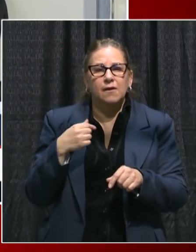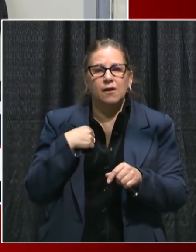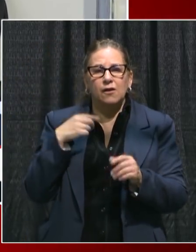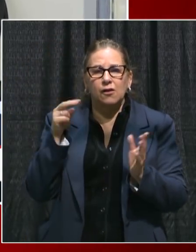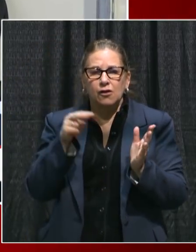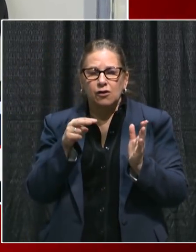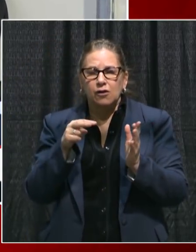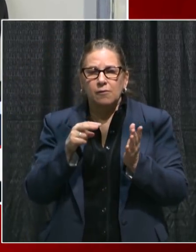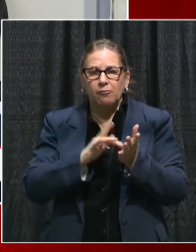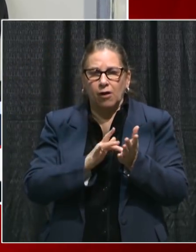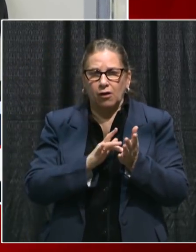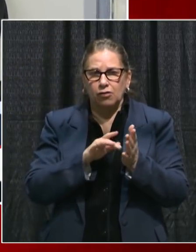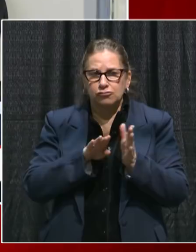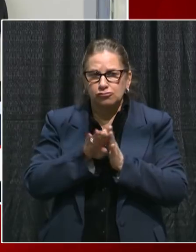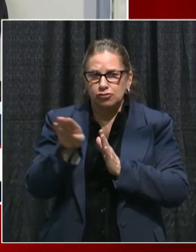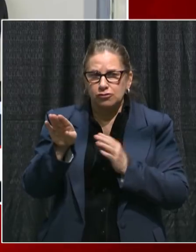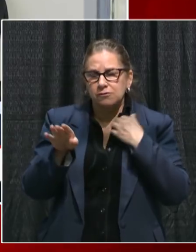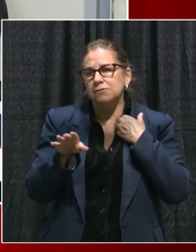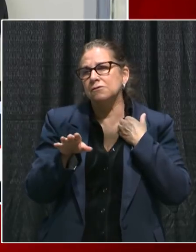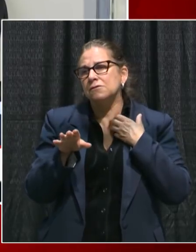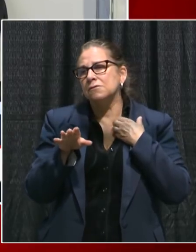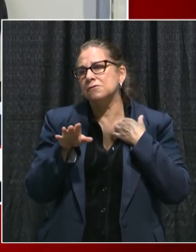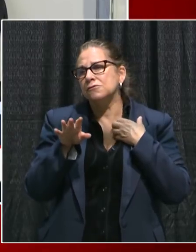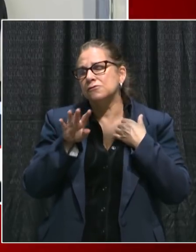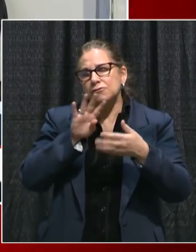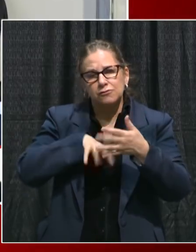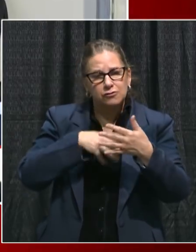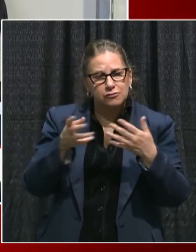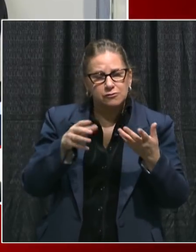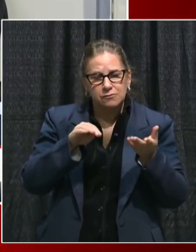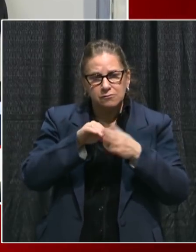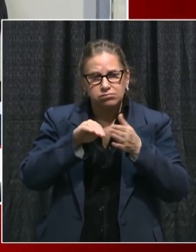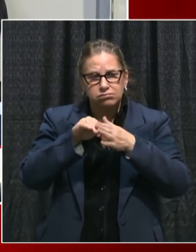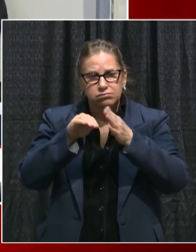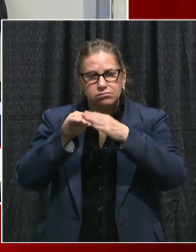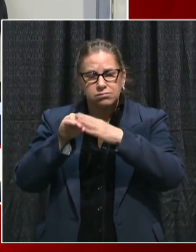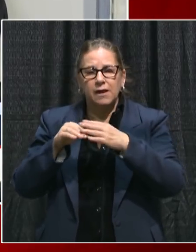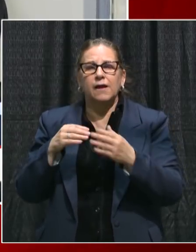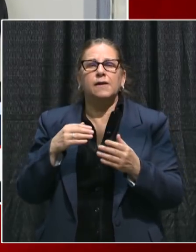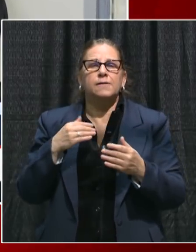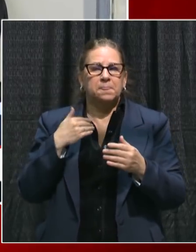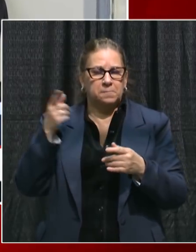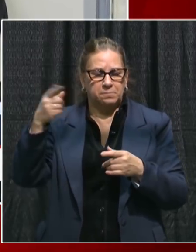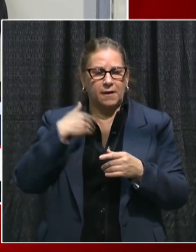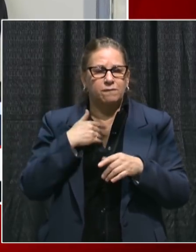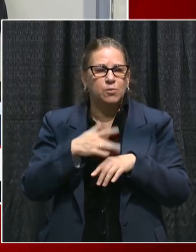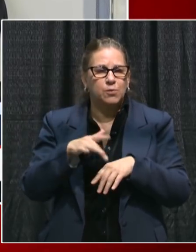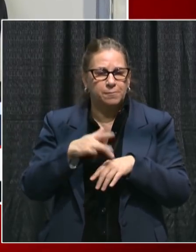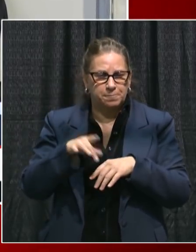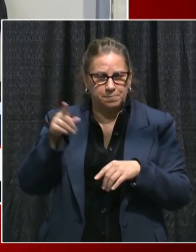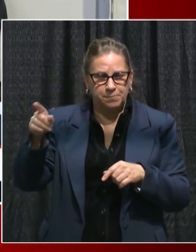their capacity there. I also signed some certificate of need declarations in terms